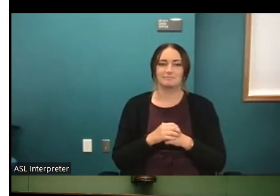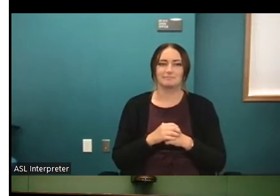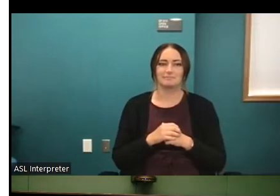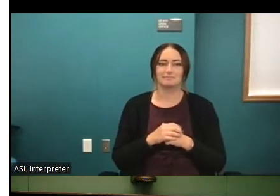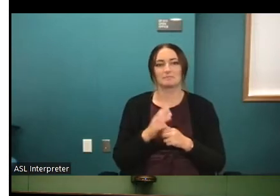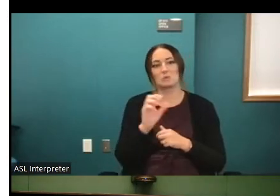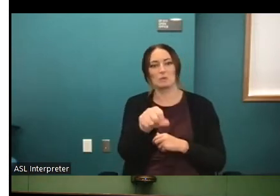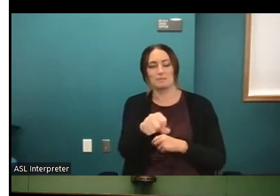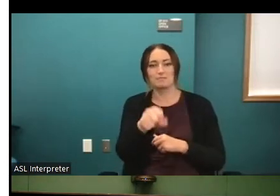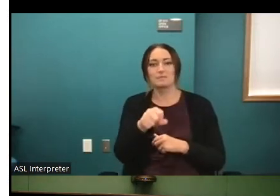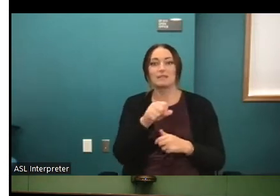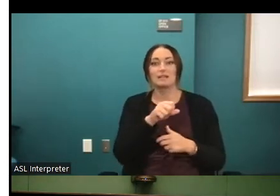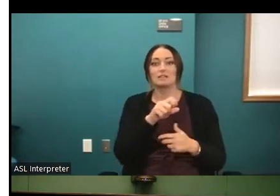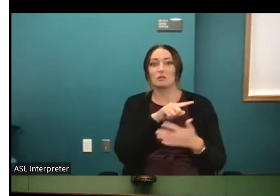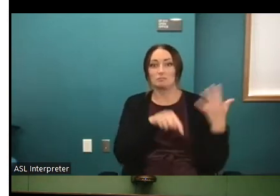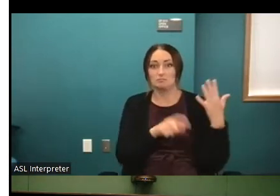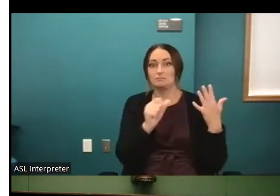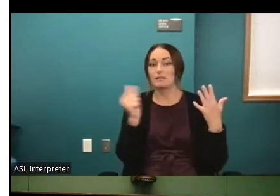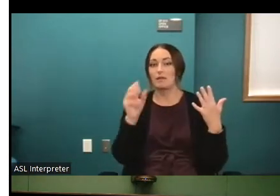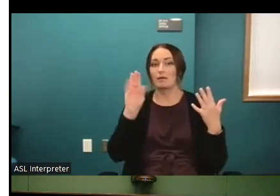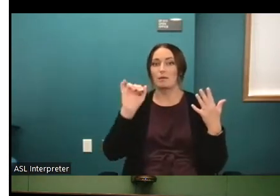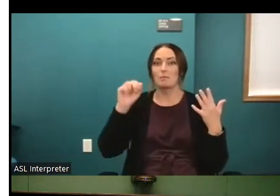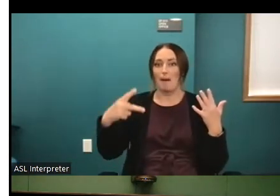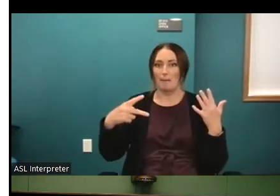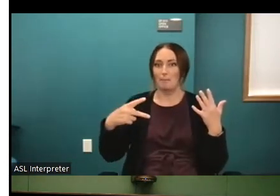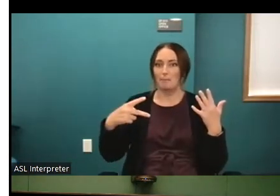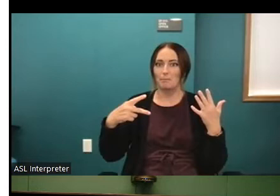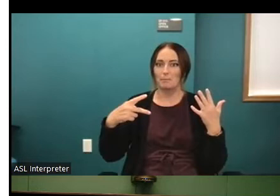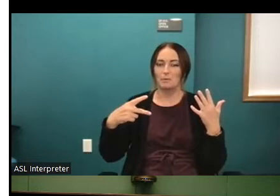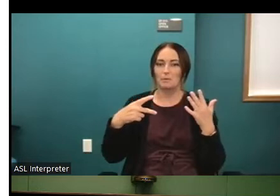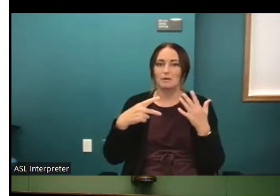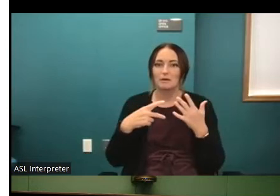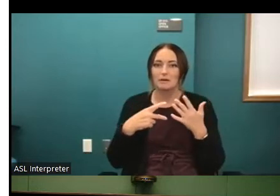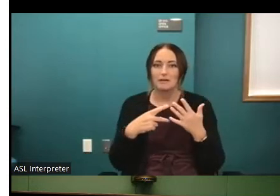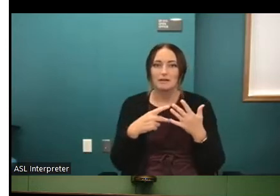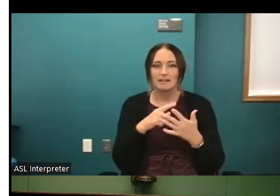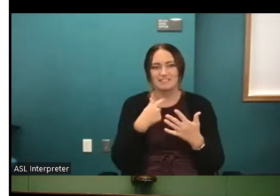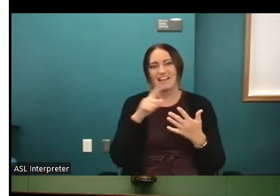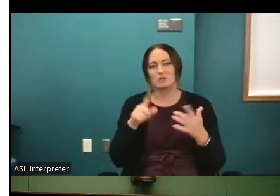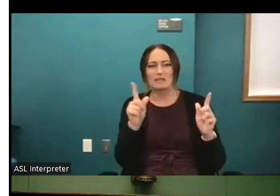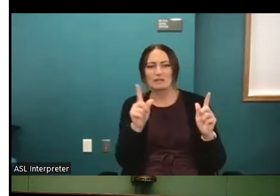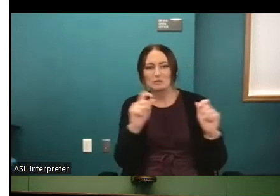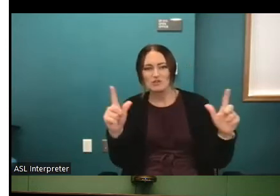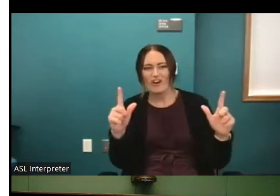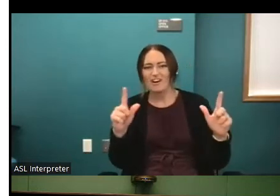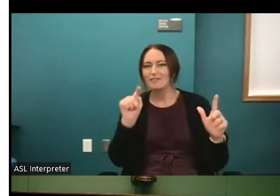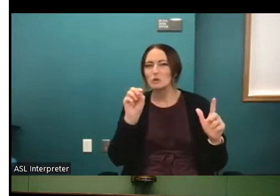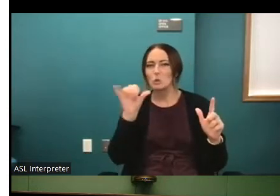So yeah, these are the other map parameters that I have. And of course I had to get a screenshot of the Cochlear implant in the Toy Story movie.